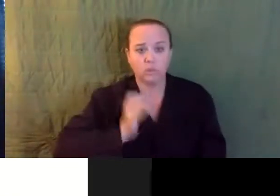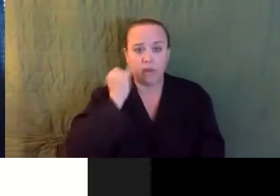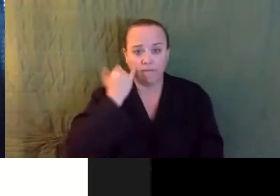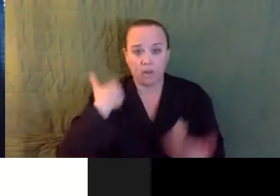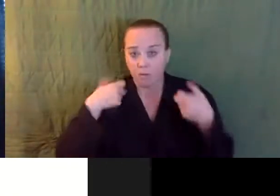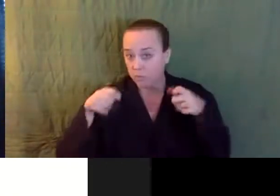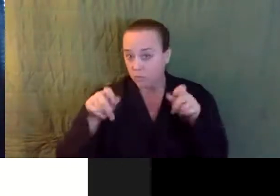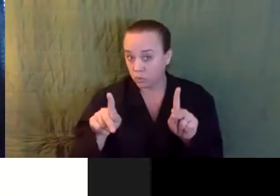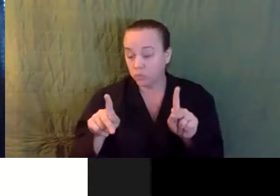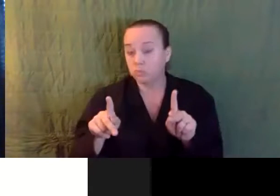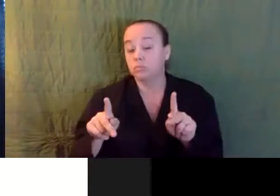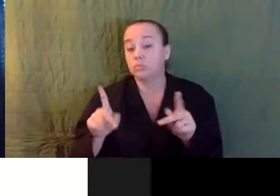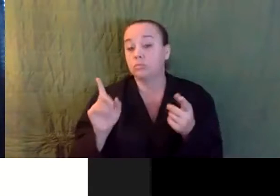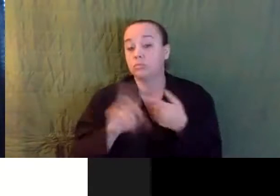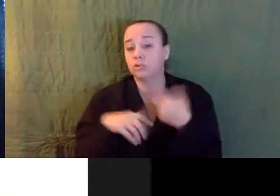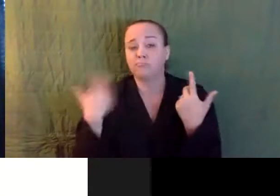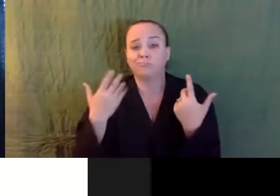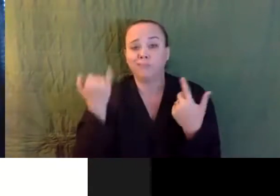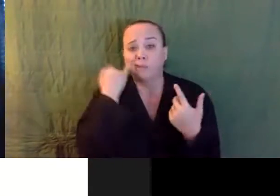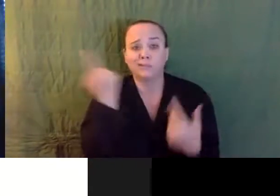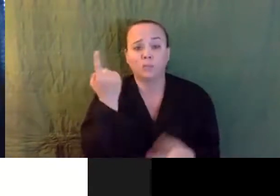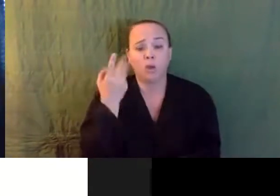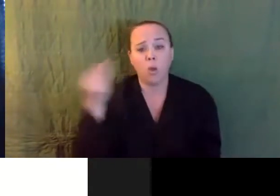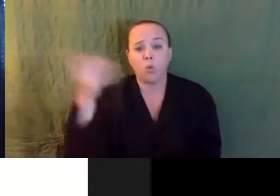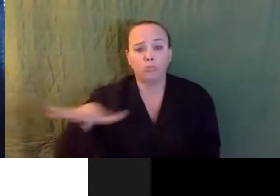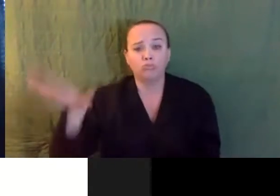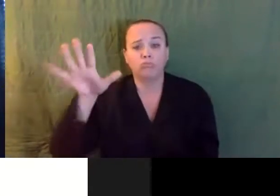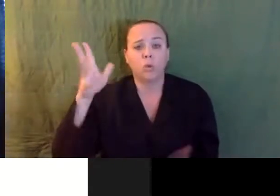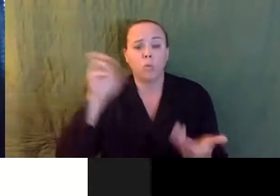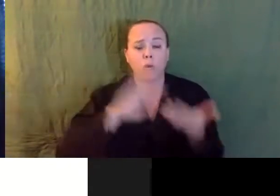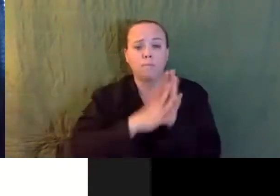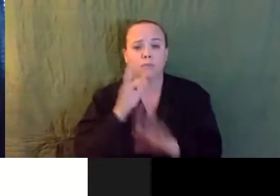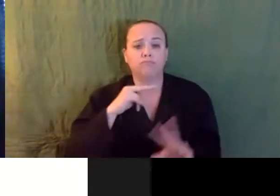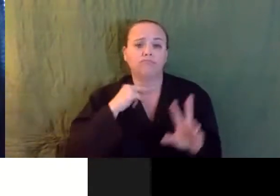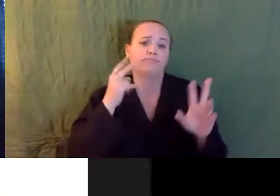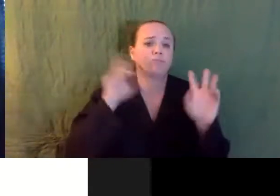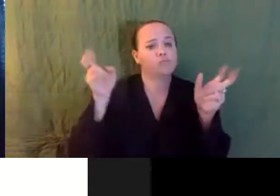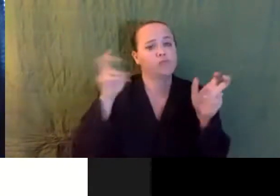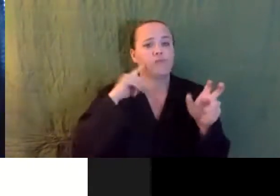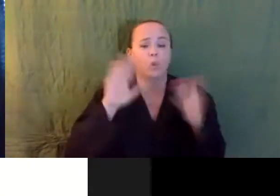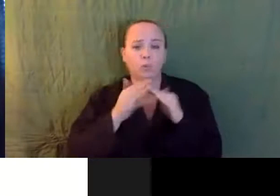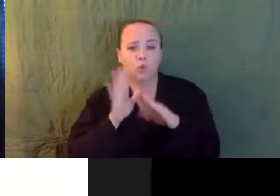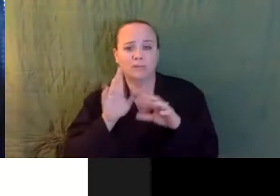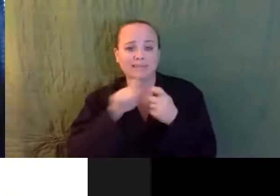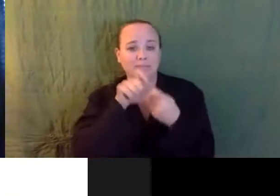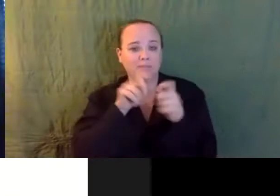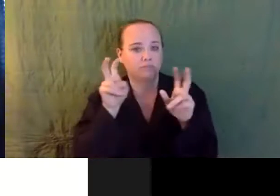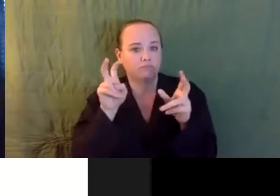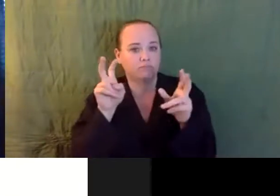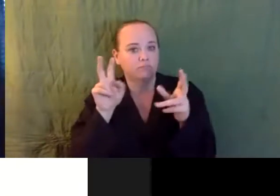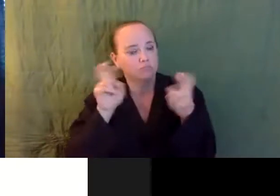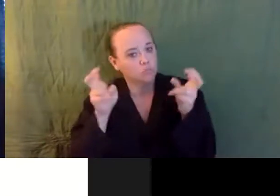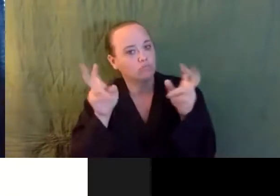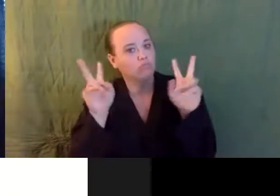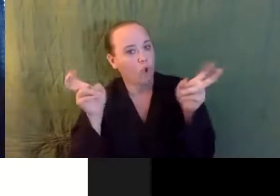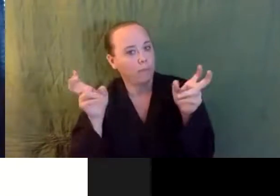option to, if there's someone out there that wants to be a voice for the community on a certain issue, I think that that's important.